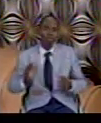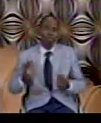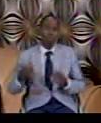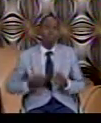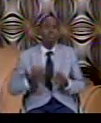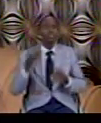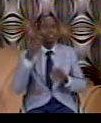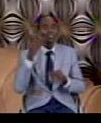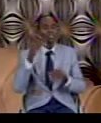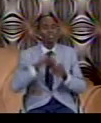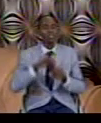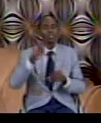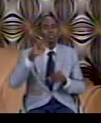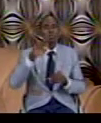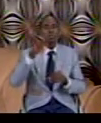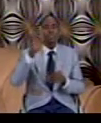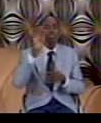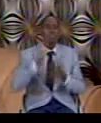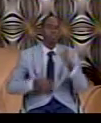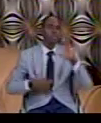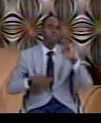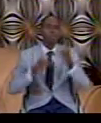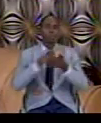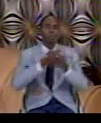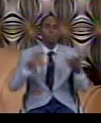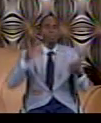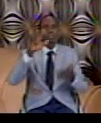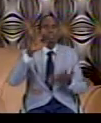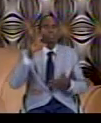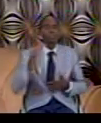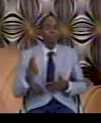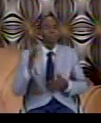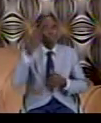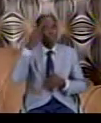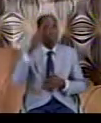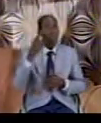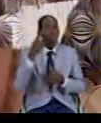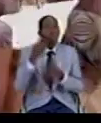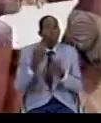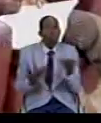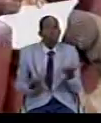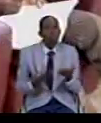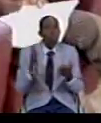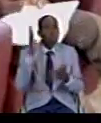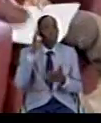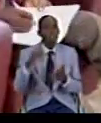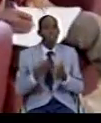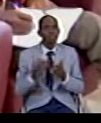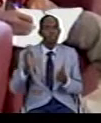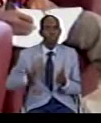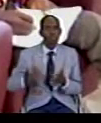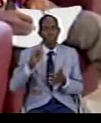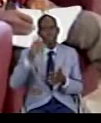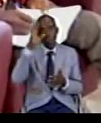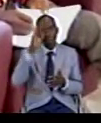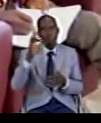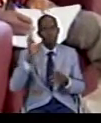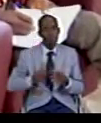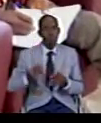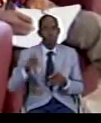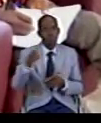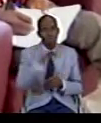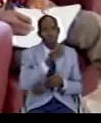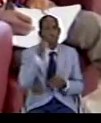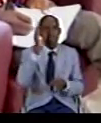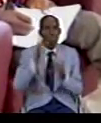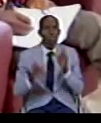Mark chapter 8 again, verse 36. For what shall it profit a man? What shall it profit you? If you